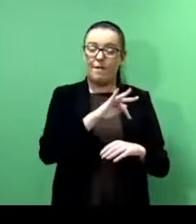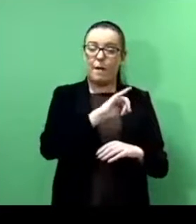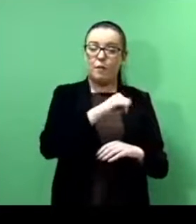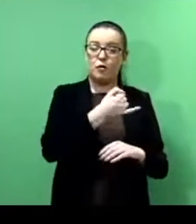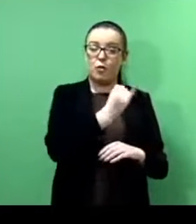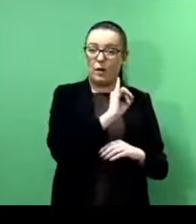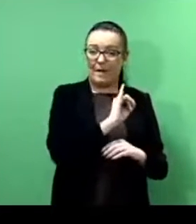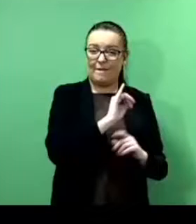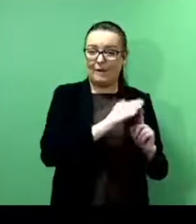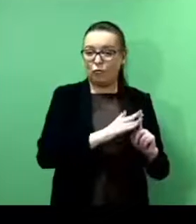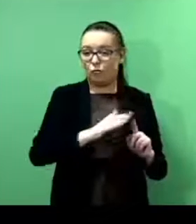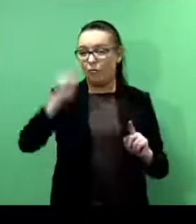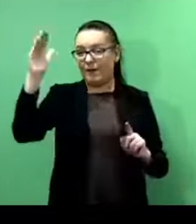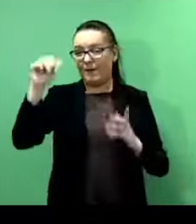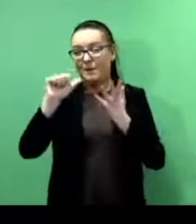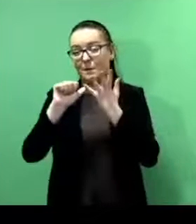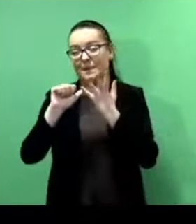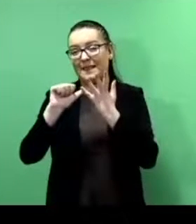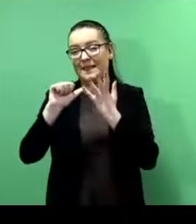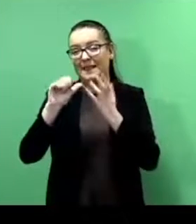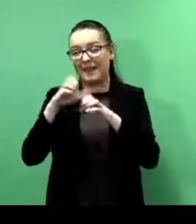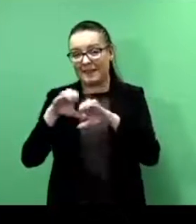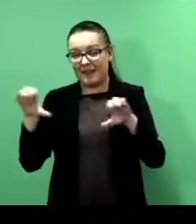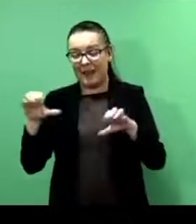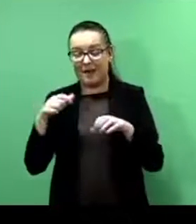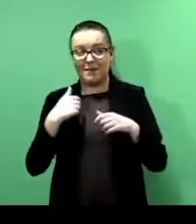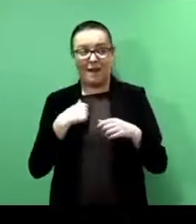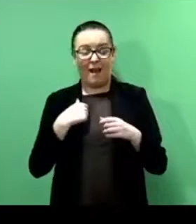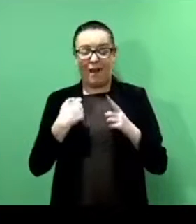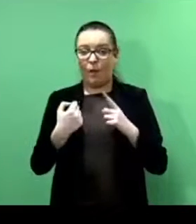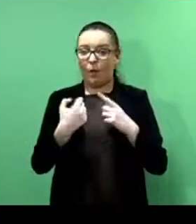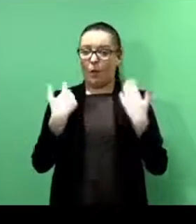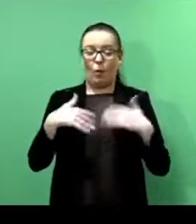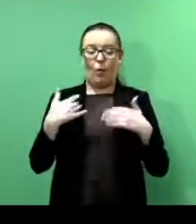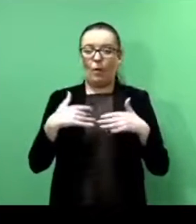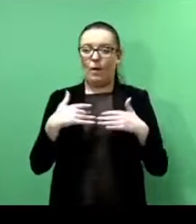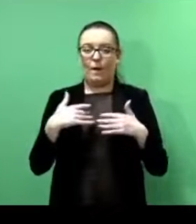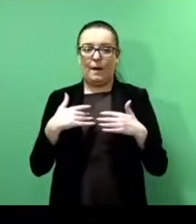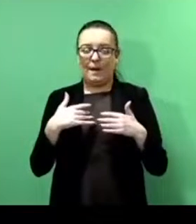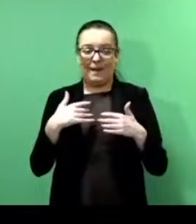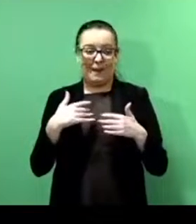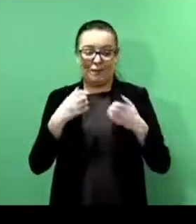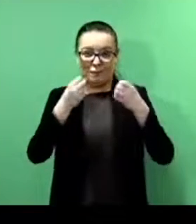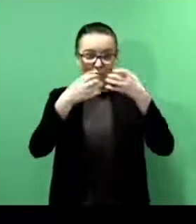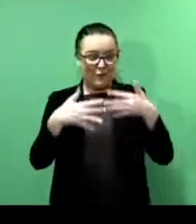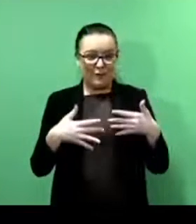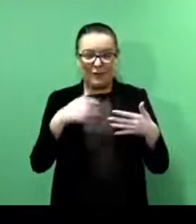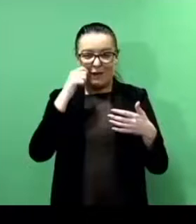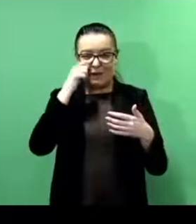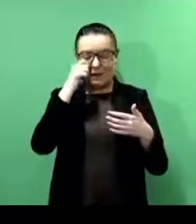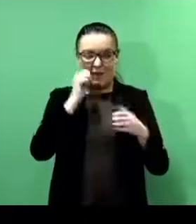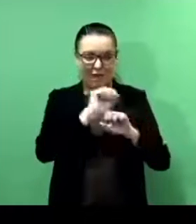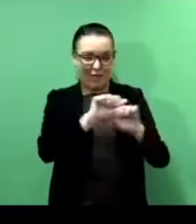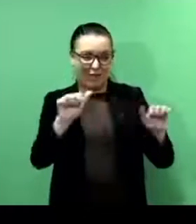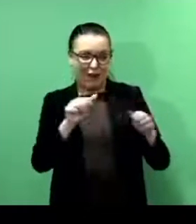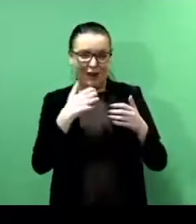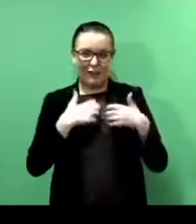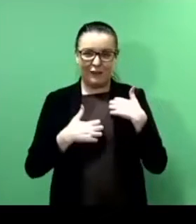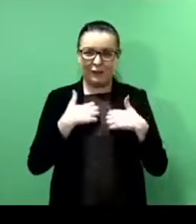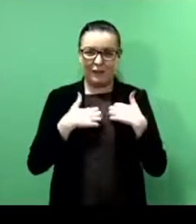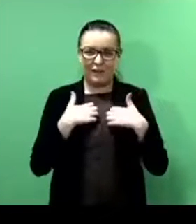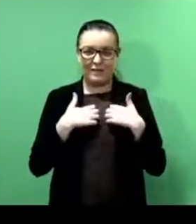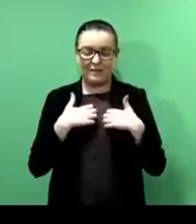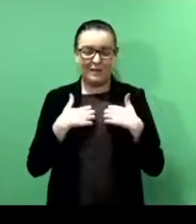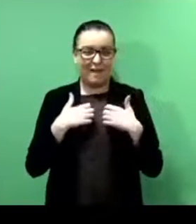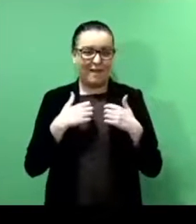6th class. And I was blown away the first year, and the results were again the same the second year, of what those interests are. I would never have believed in